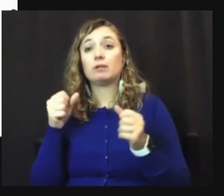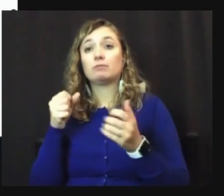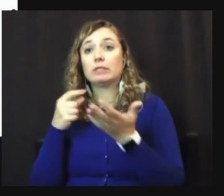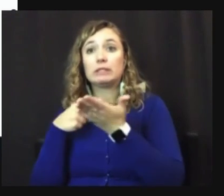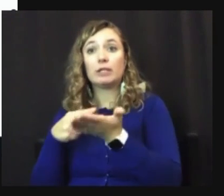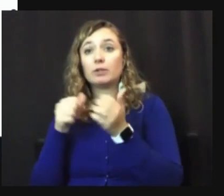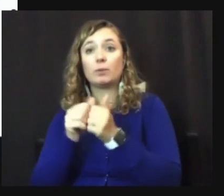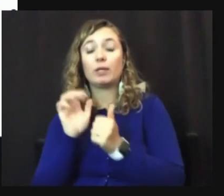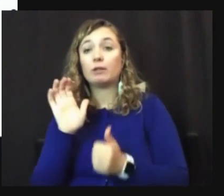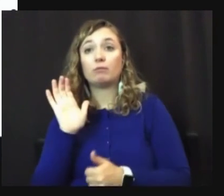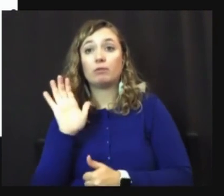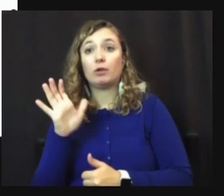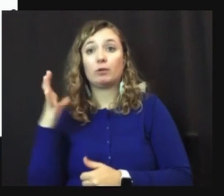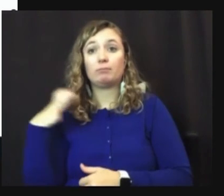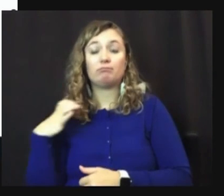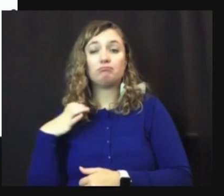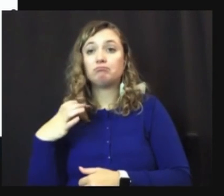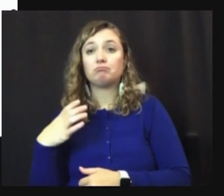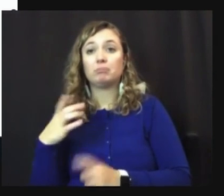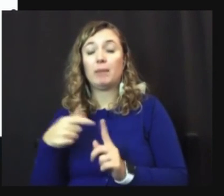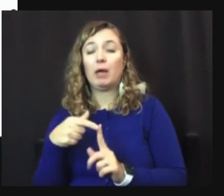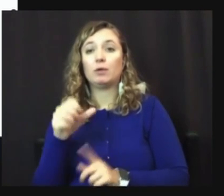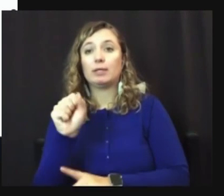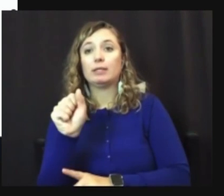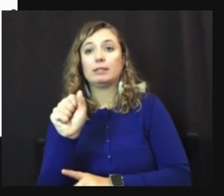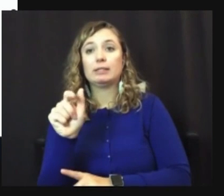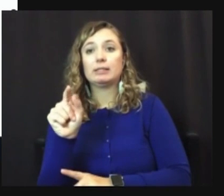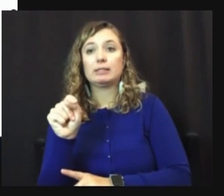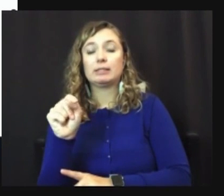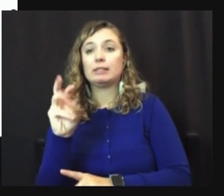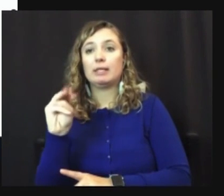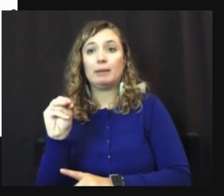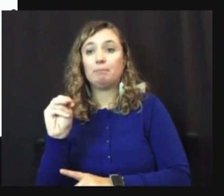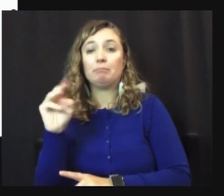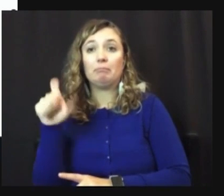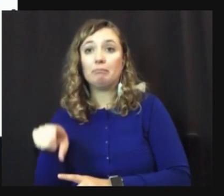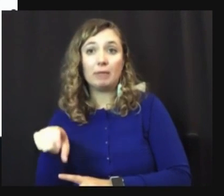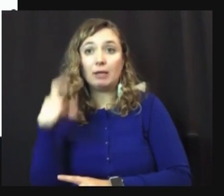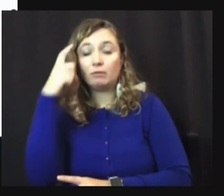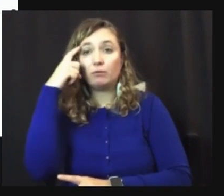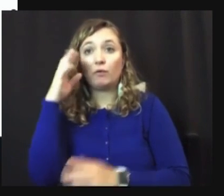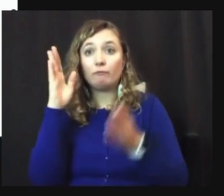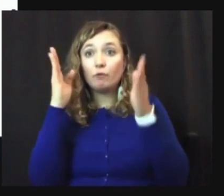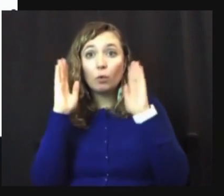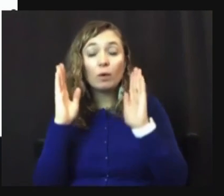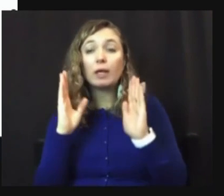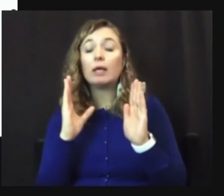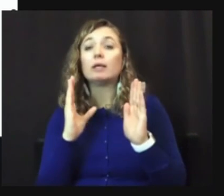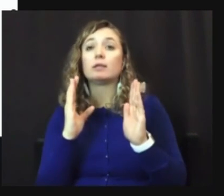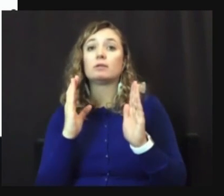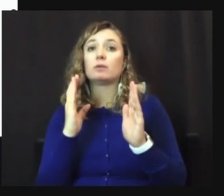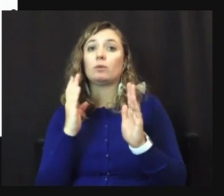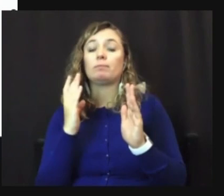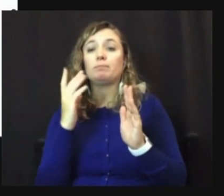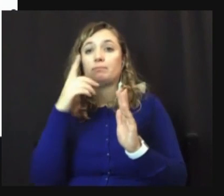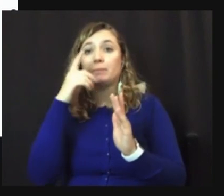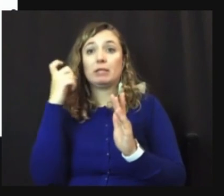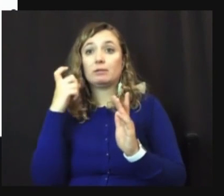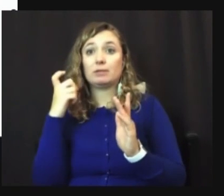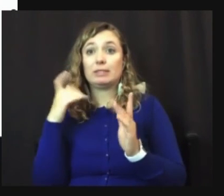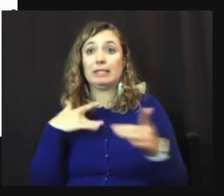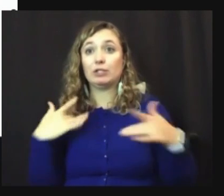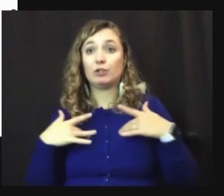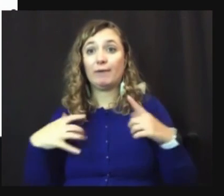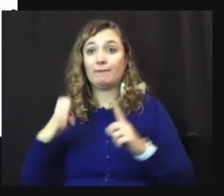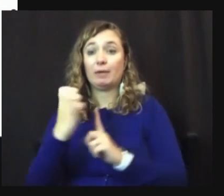you do to help you focus, to help you get along in a sensory environment. And just tell them, I